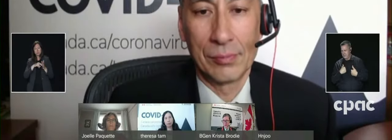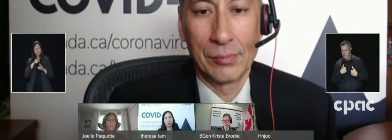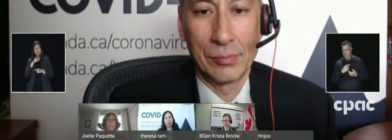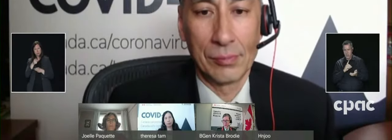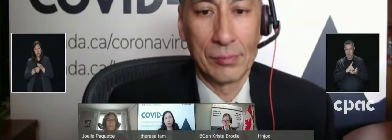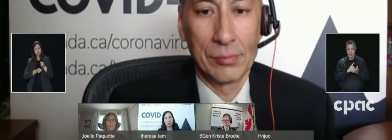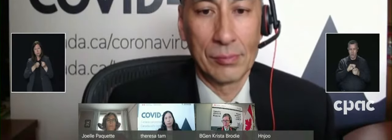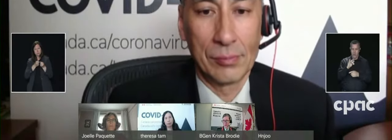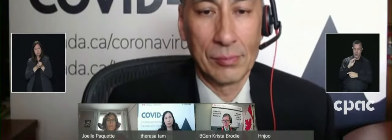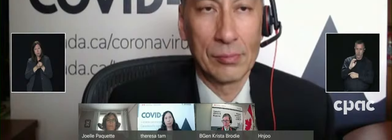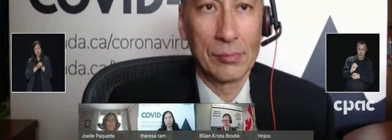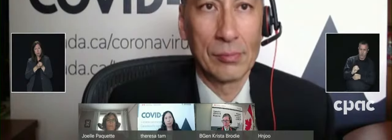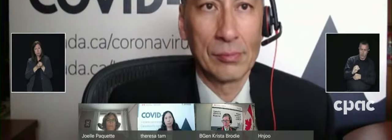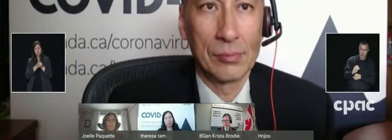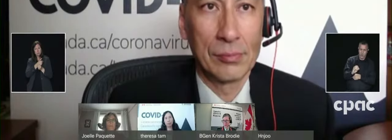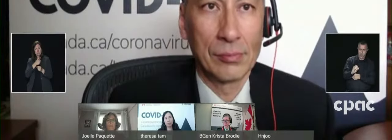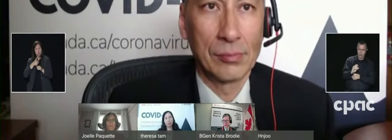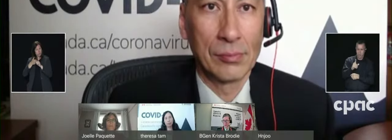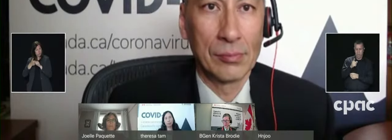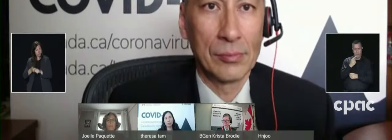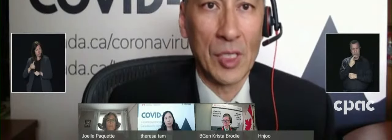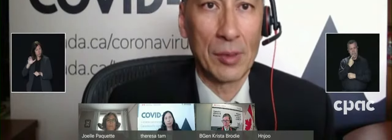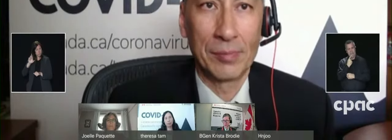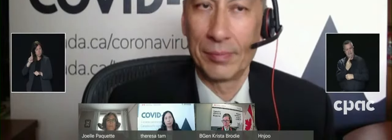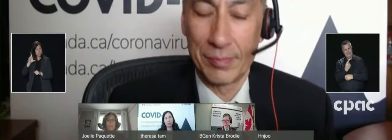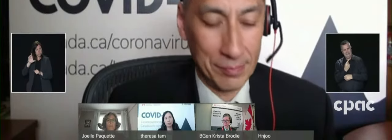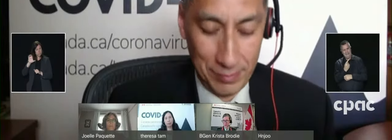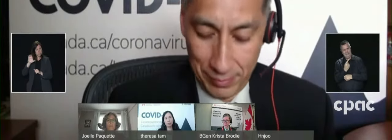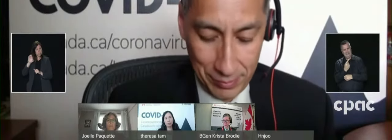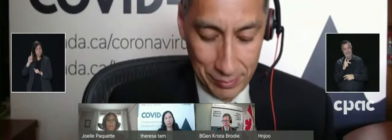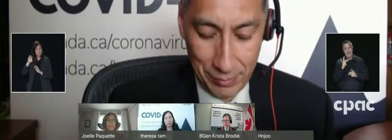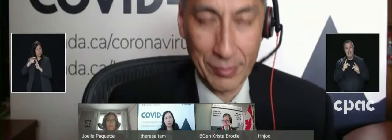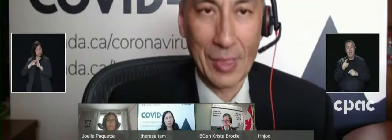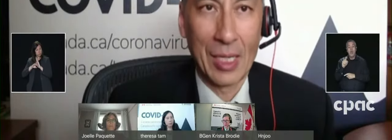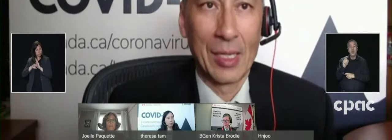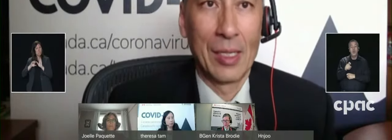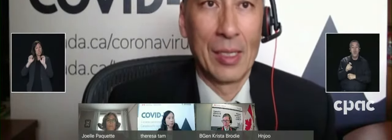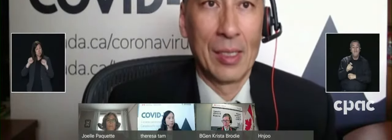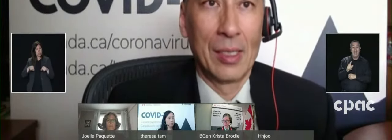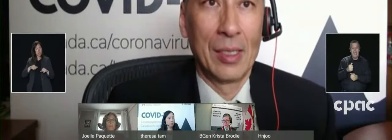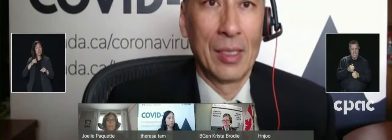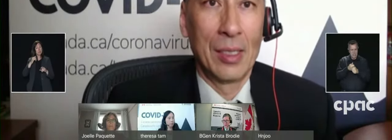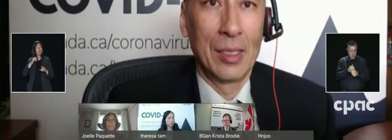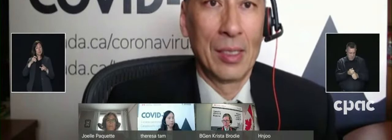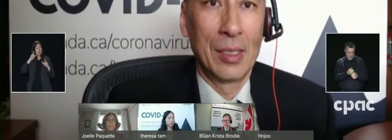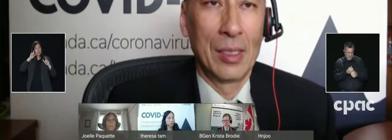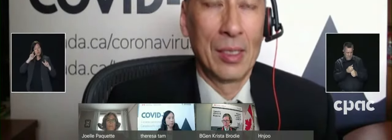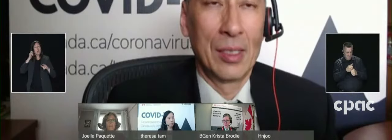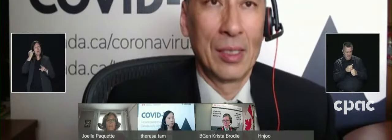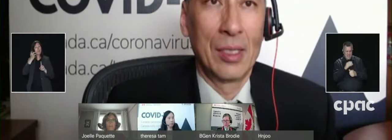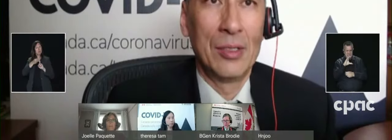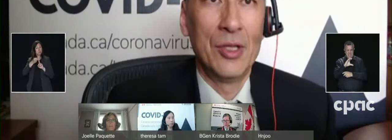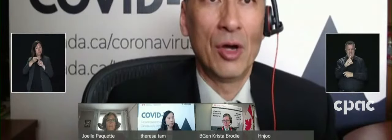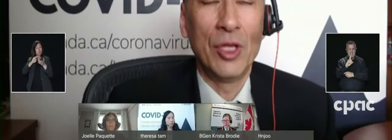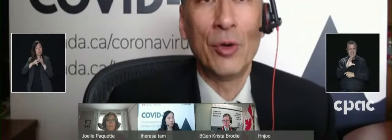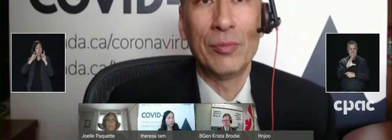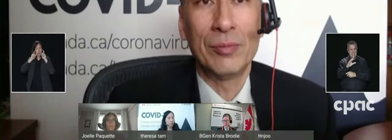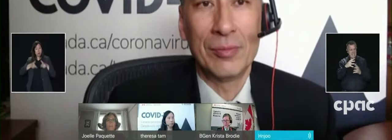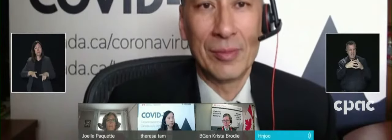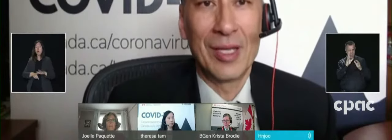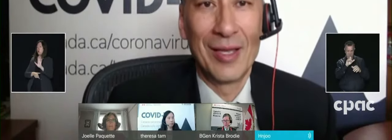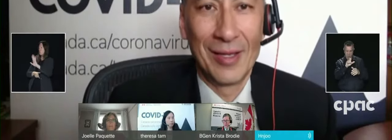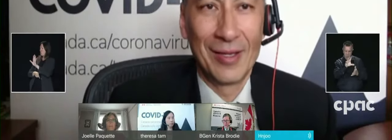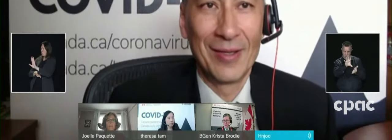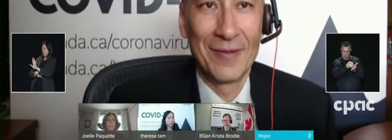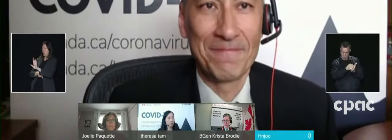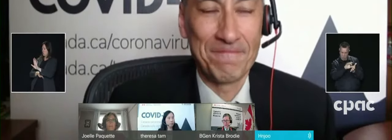of people following the CDC guidelines? You said, yes, you can take a mask off if you're fully vaccinated. So it's very unclear